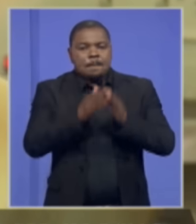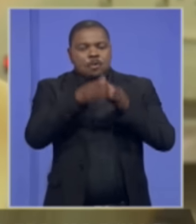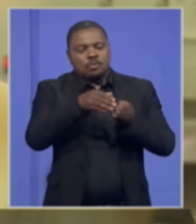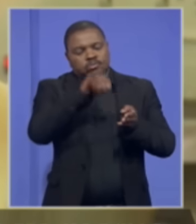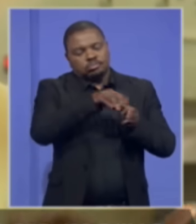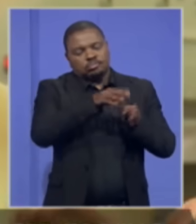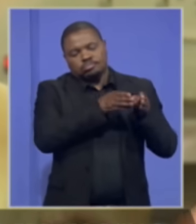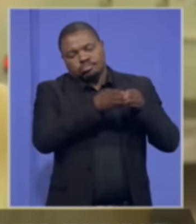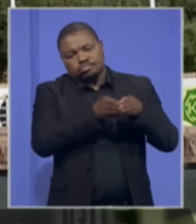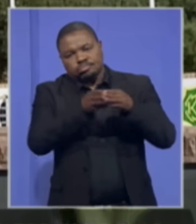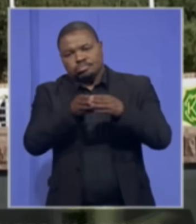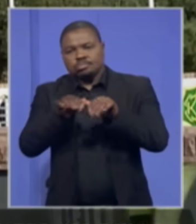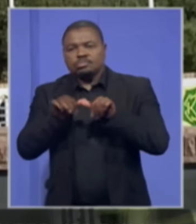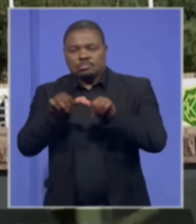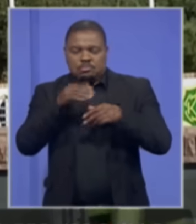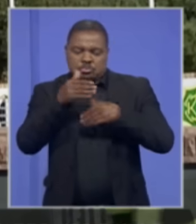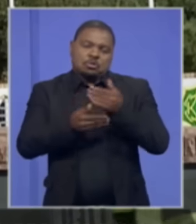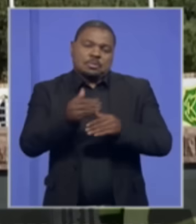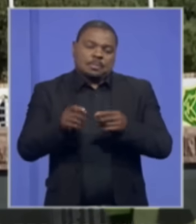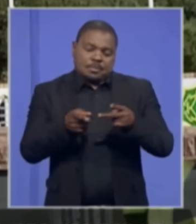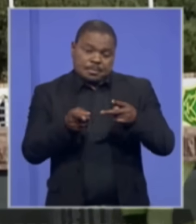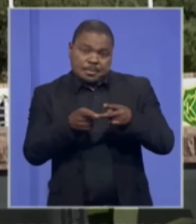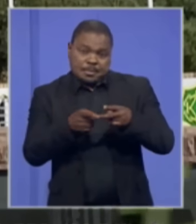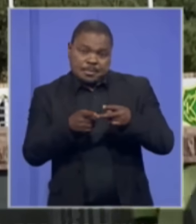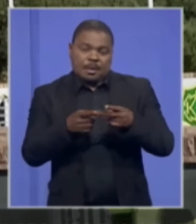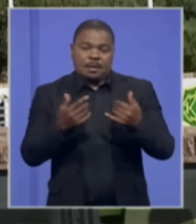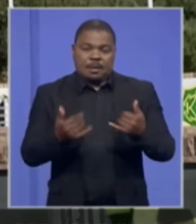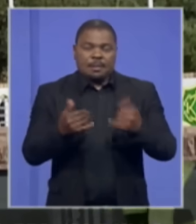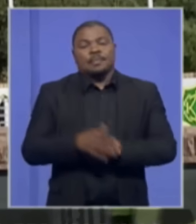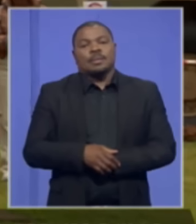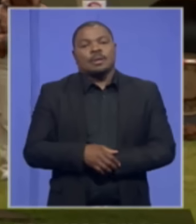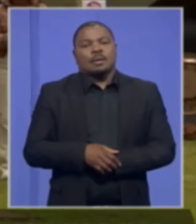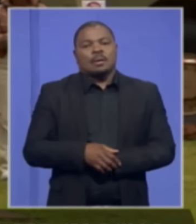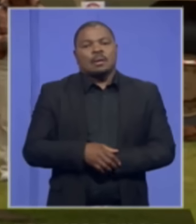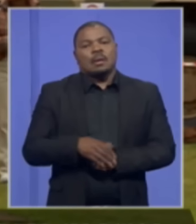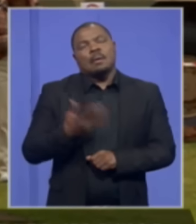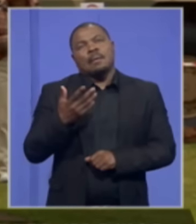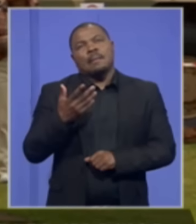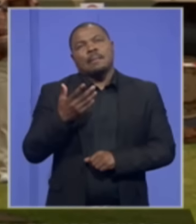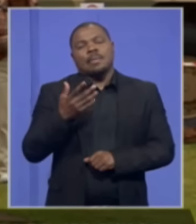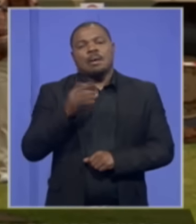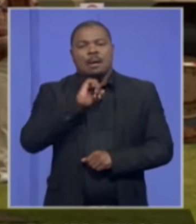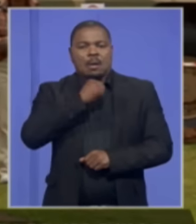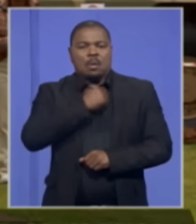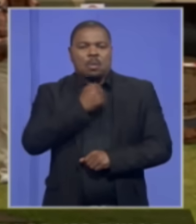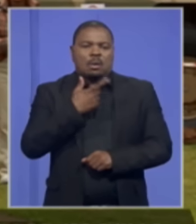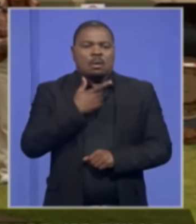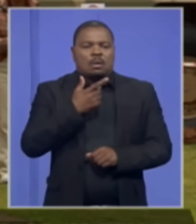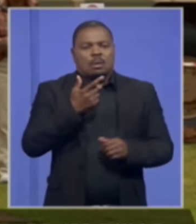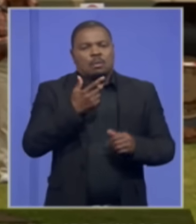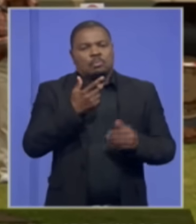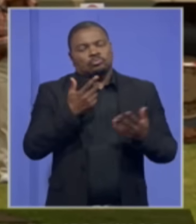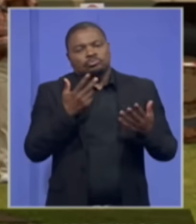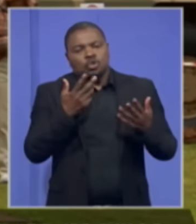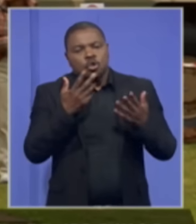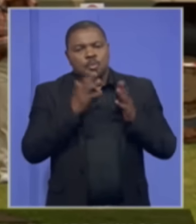work in progress. In the meantime, we're deploying or sending back our human resources